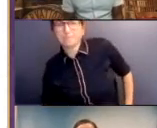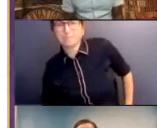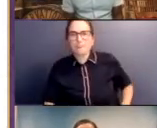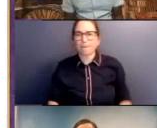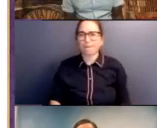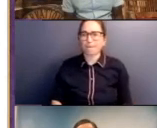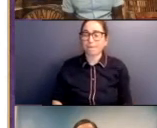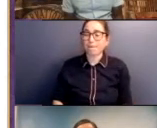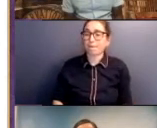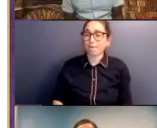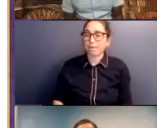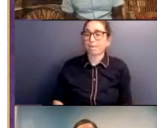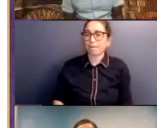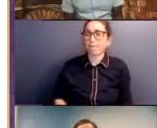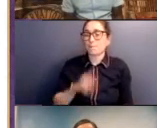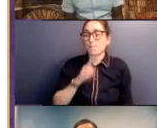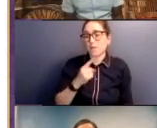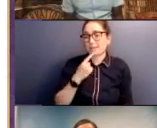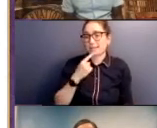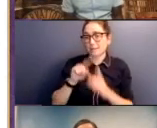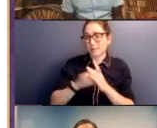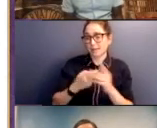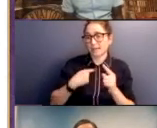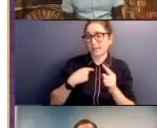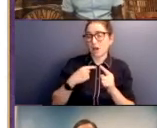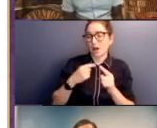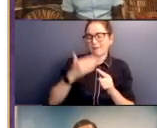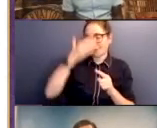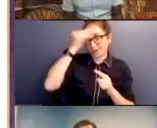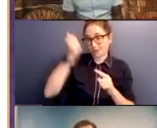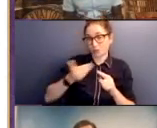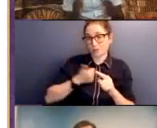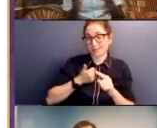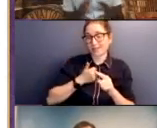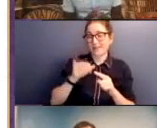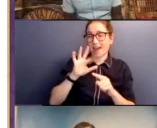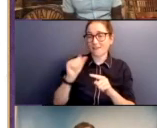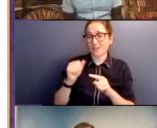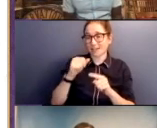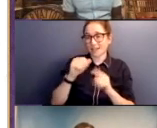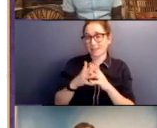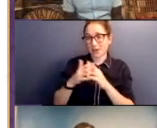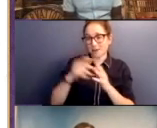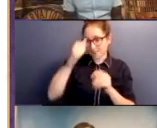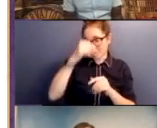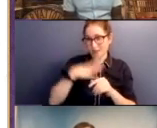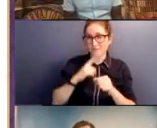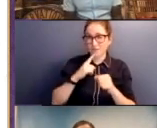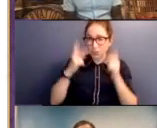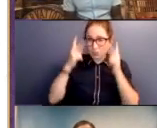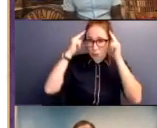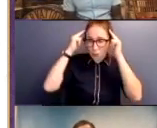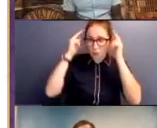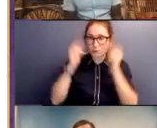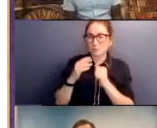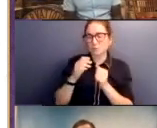About myself in the beginning. I am an African-American man. I have very short cut hair, it's mingled gray, and